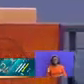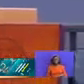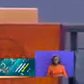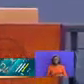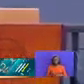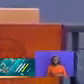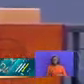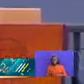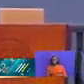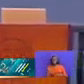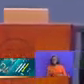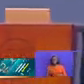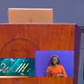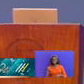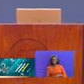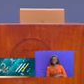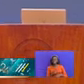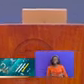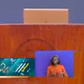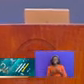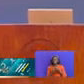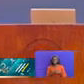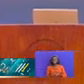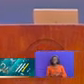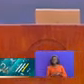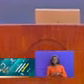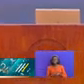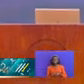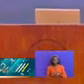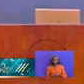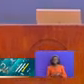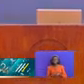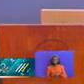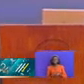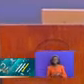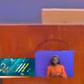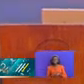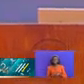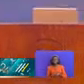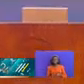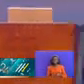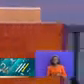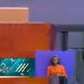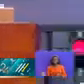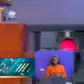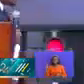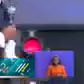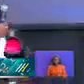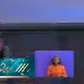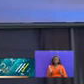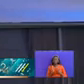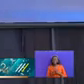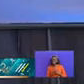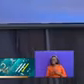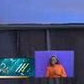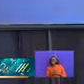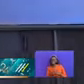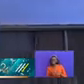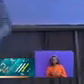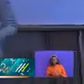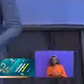Lab look at this thing and give a solution to the world to n a